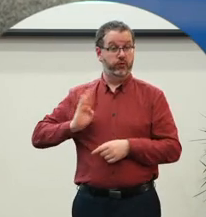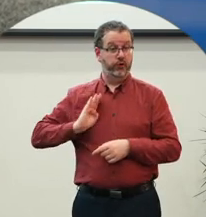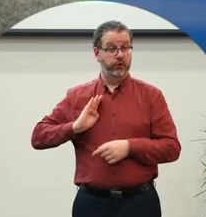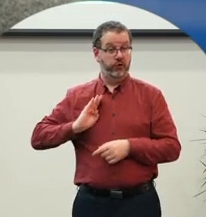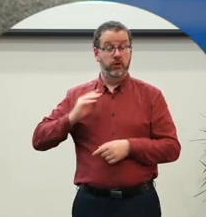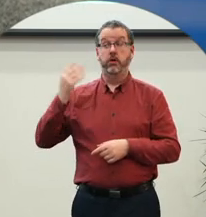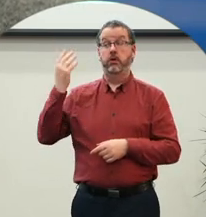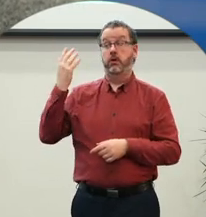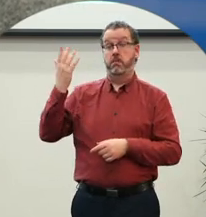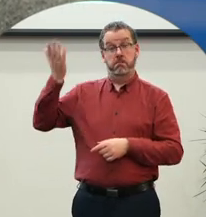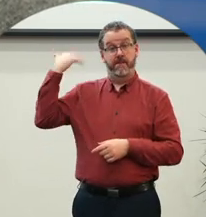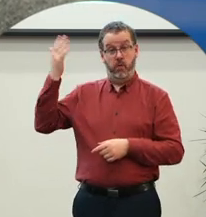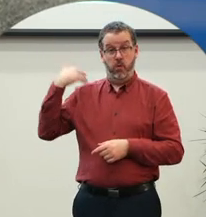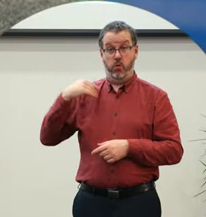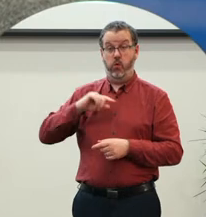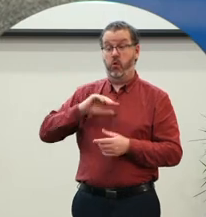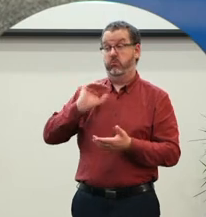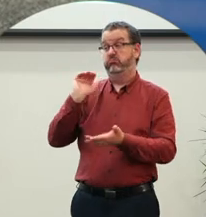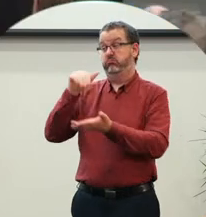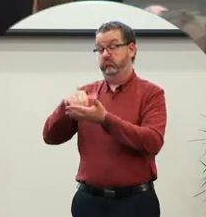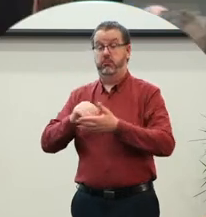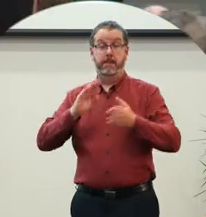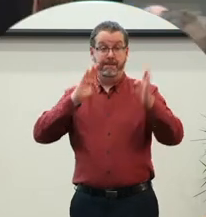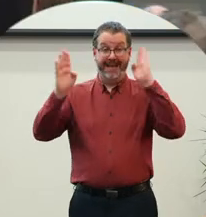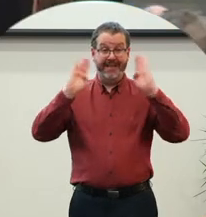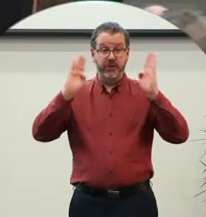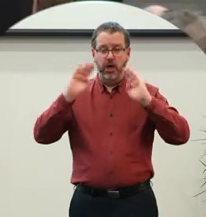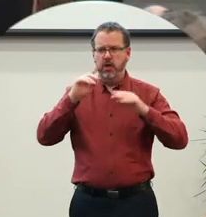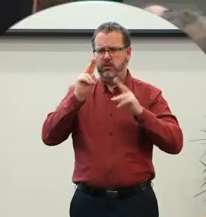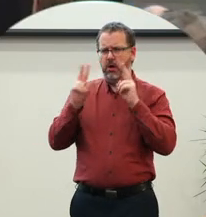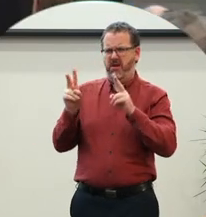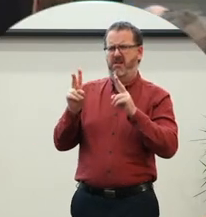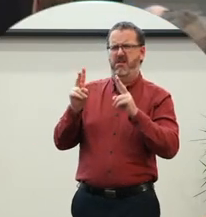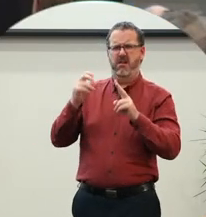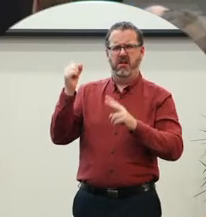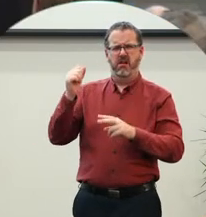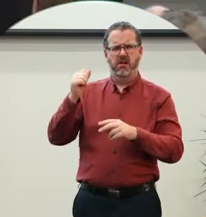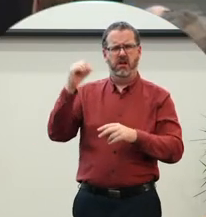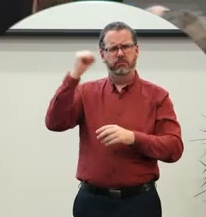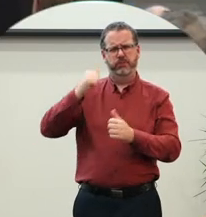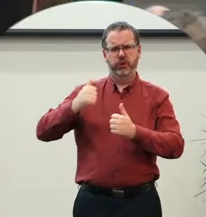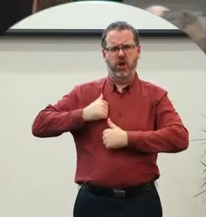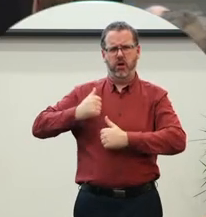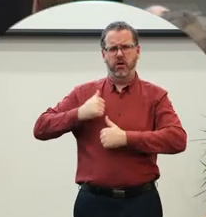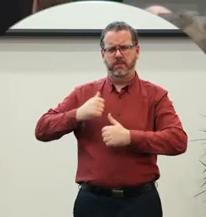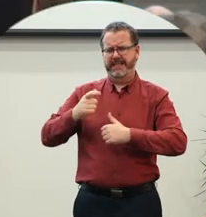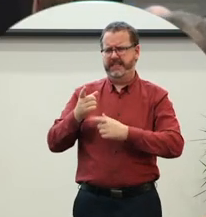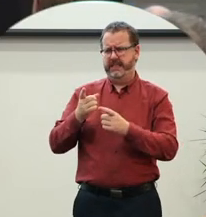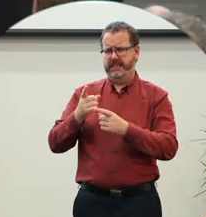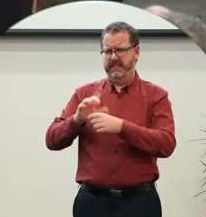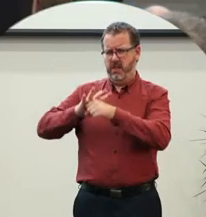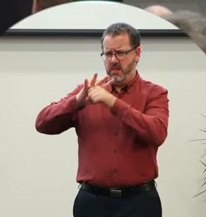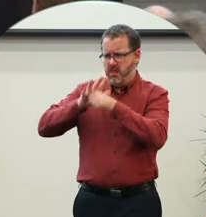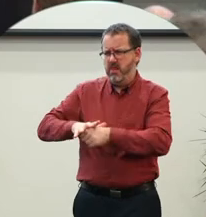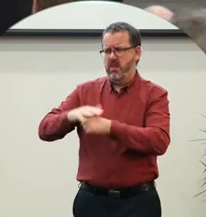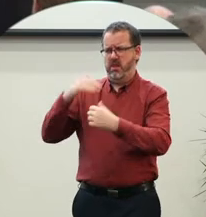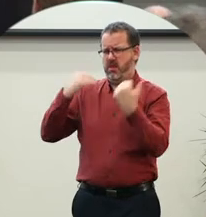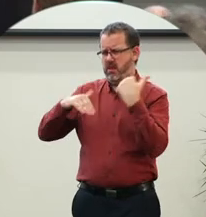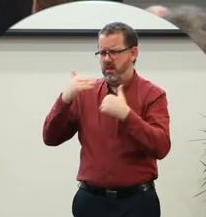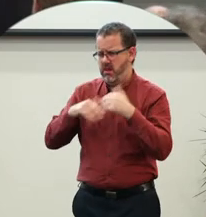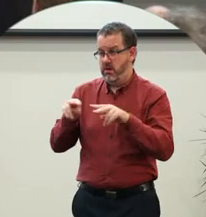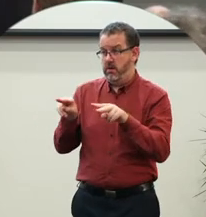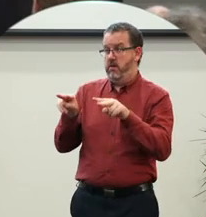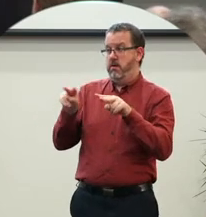and had seen the British Army commit terrible atrocity on villagers. And I think he had post-traumatic stress disorder.